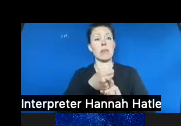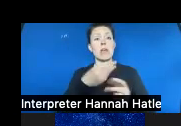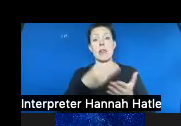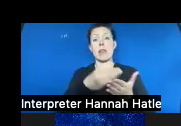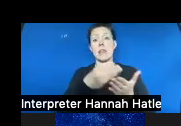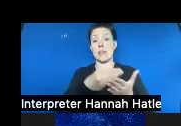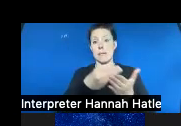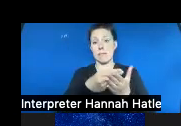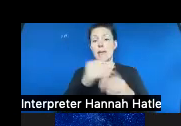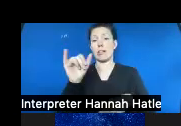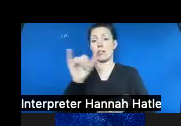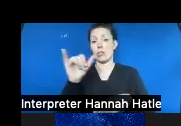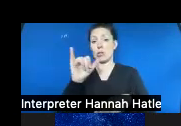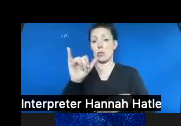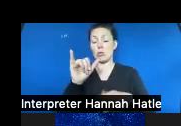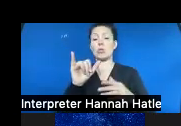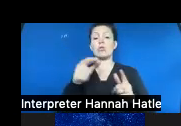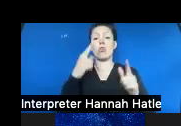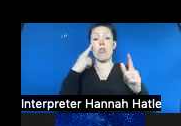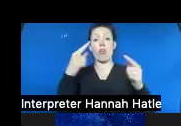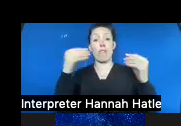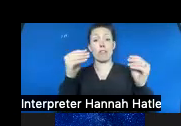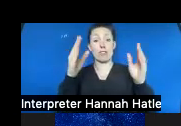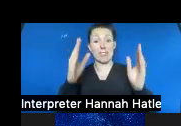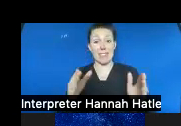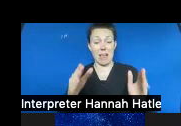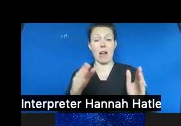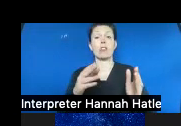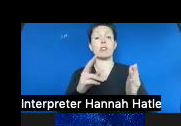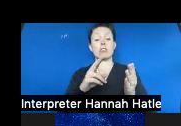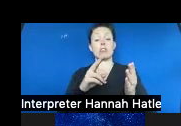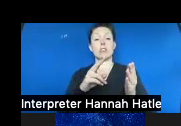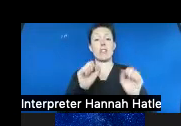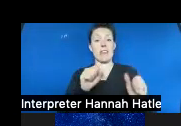paper sellers were getting. So they doubled down.